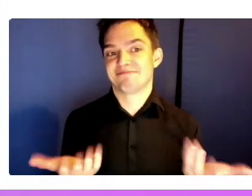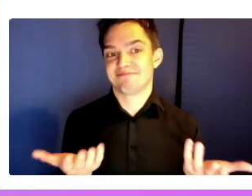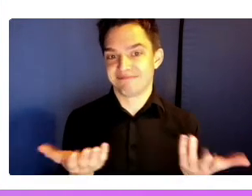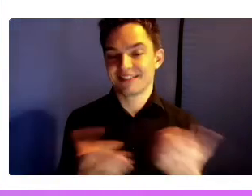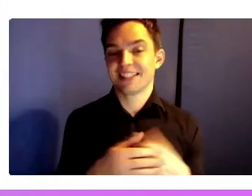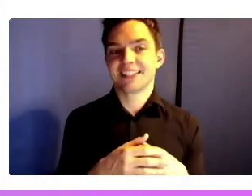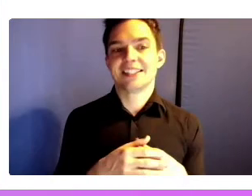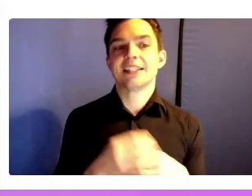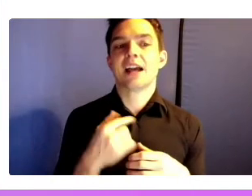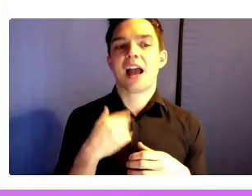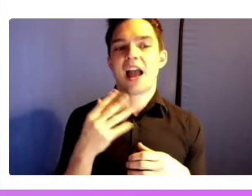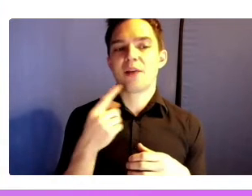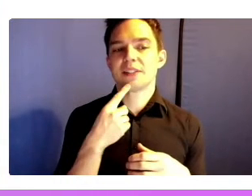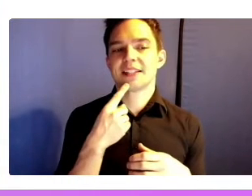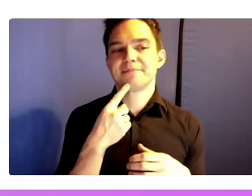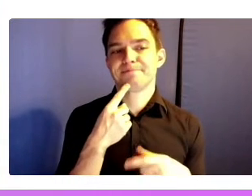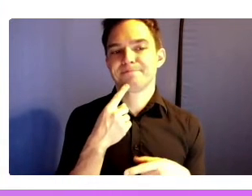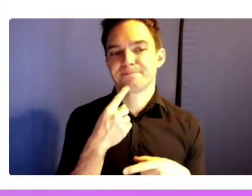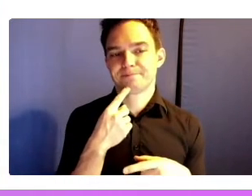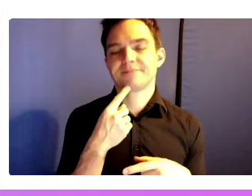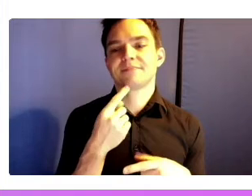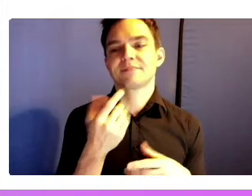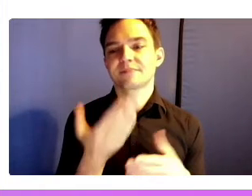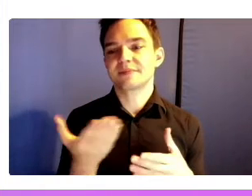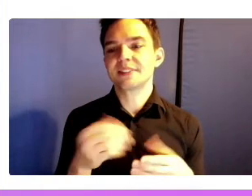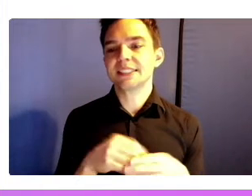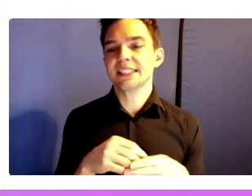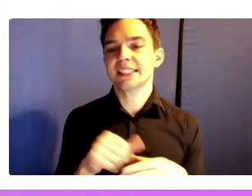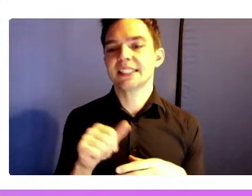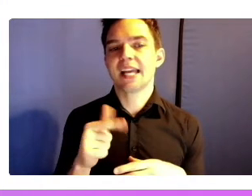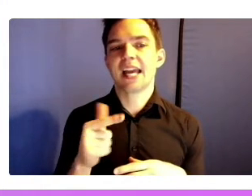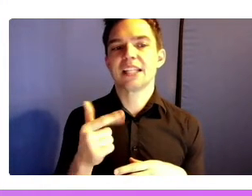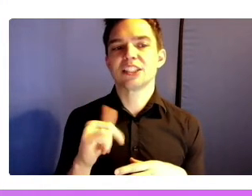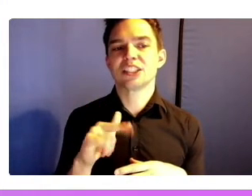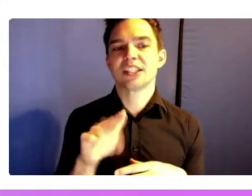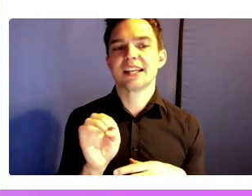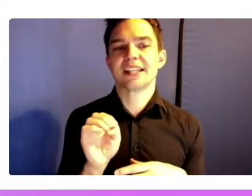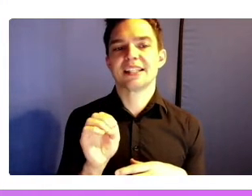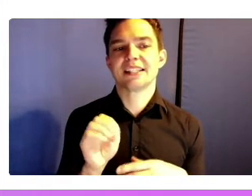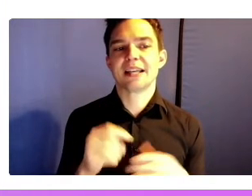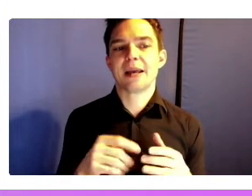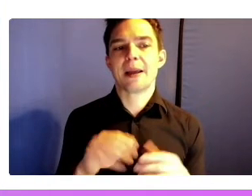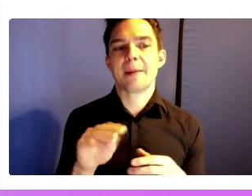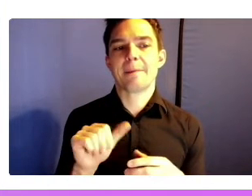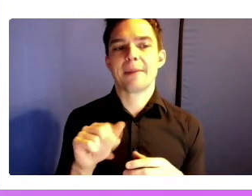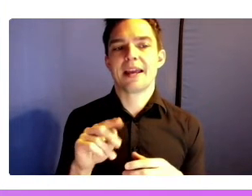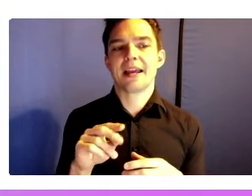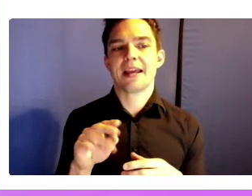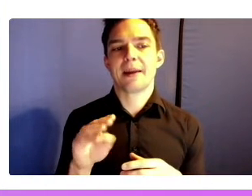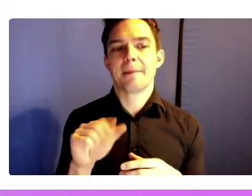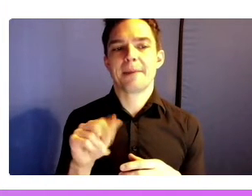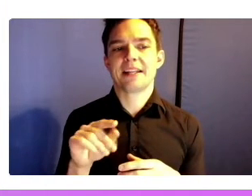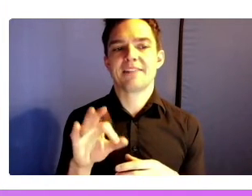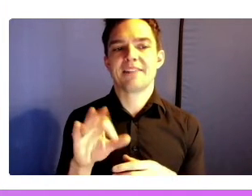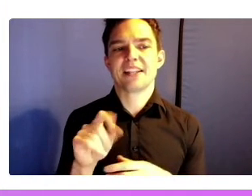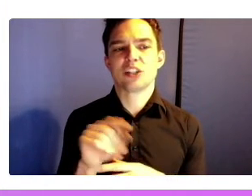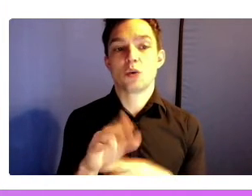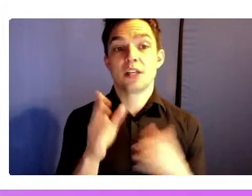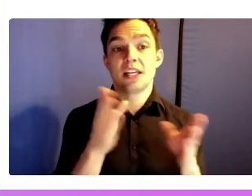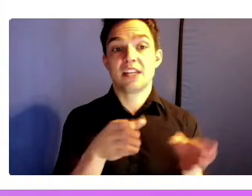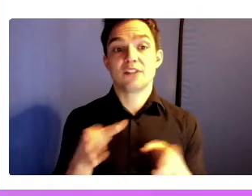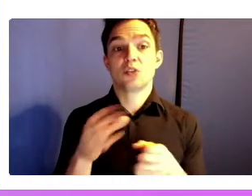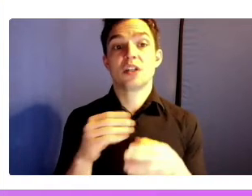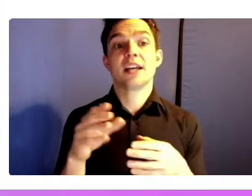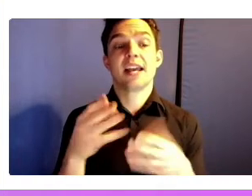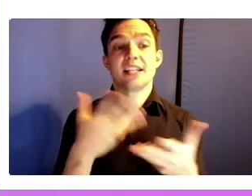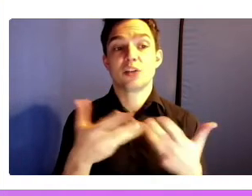I will say there's a thing in the Agile Manifesto that says individuals and interactions over processes and tools.